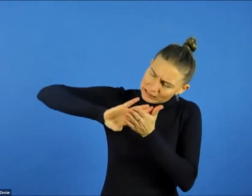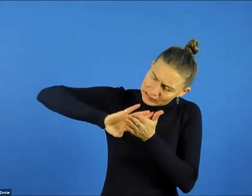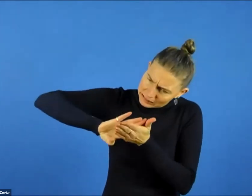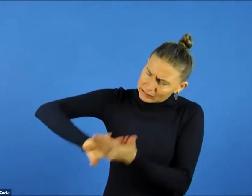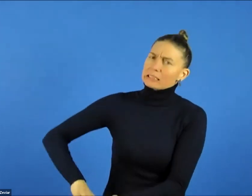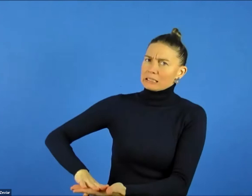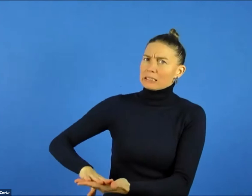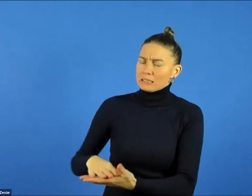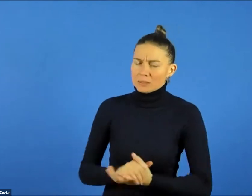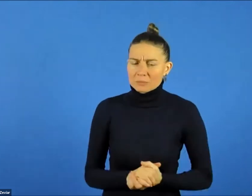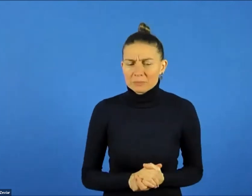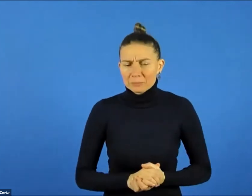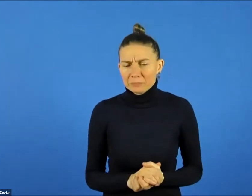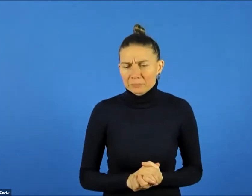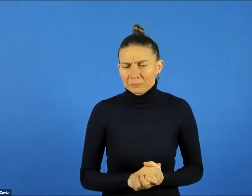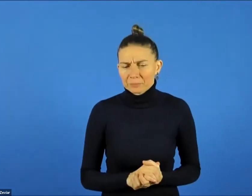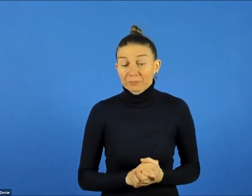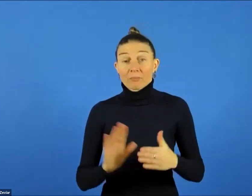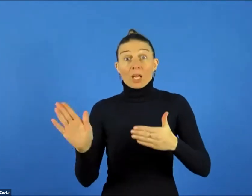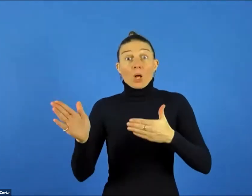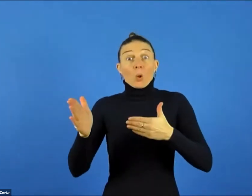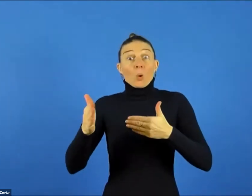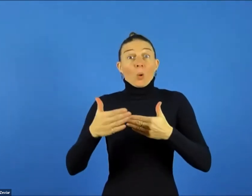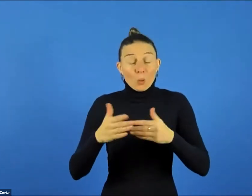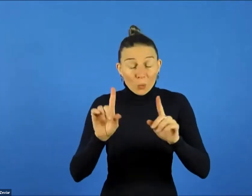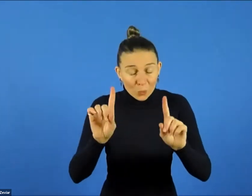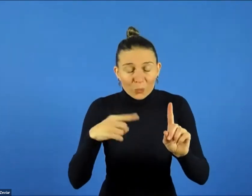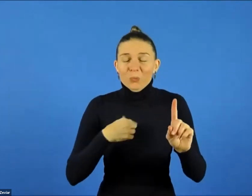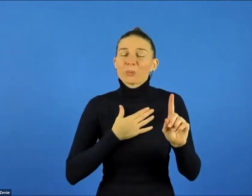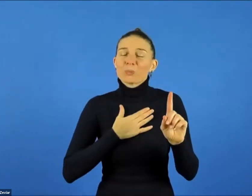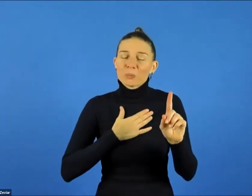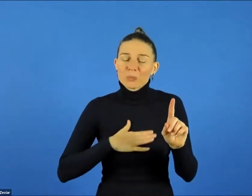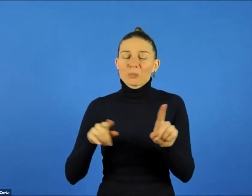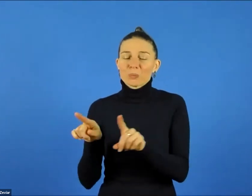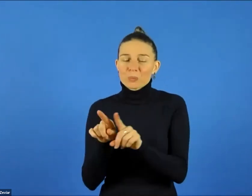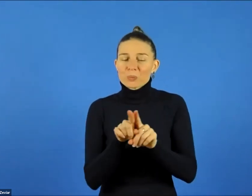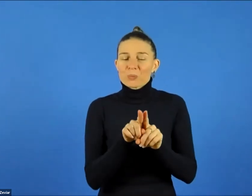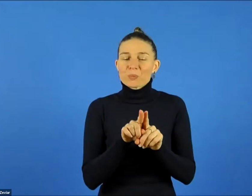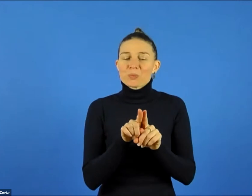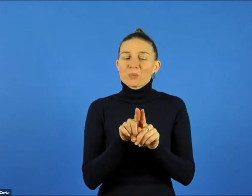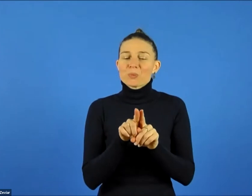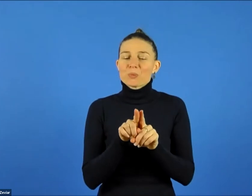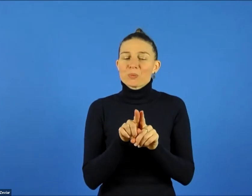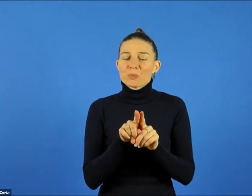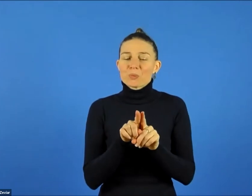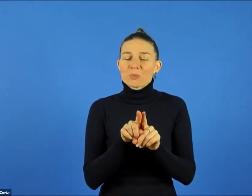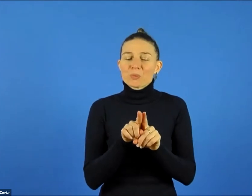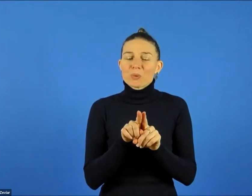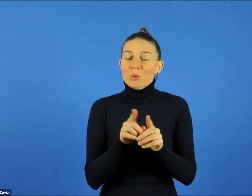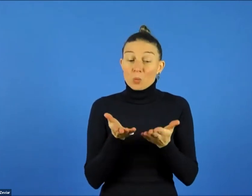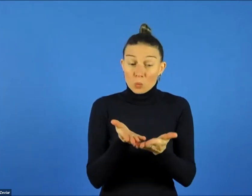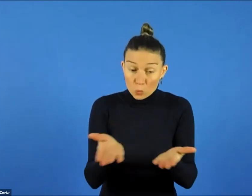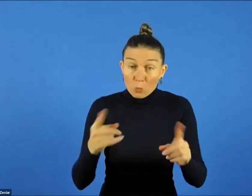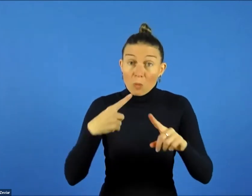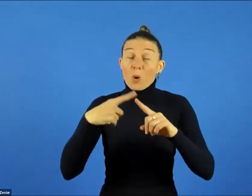session. Before I close, also I wanted to draw attention of you, but also of the general public to